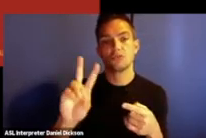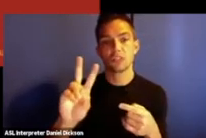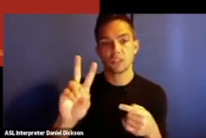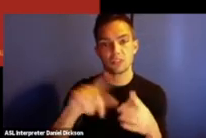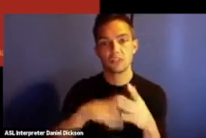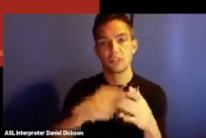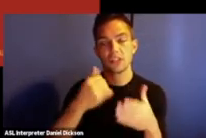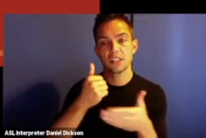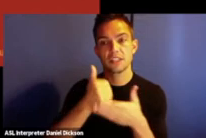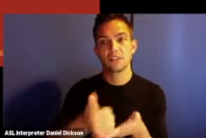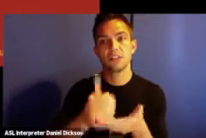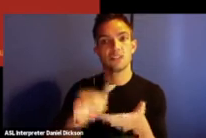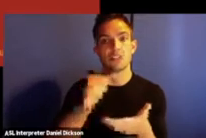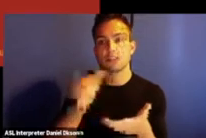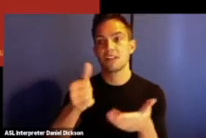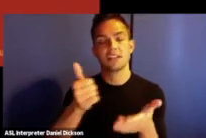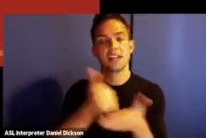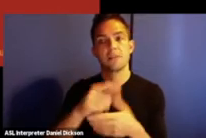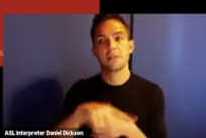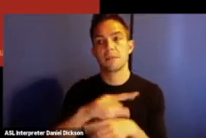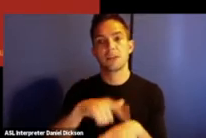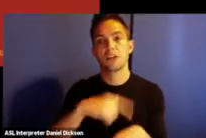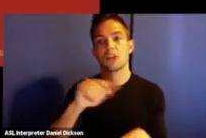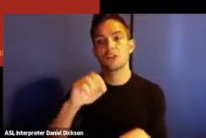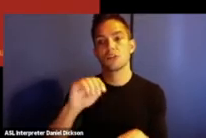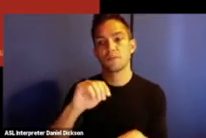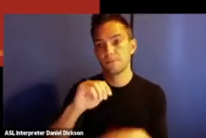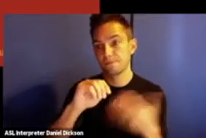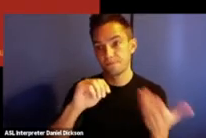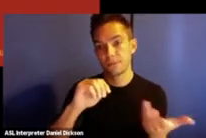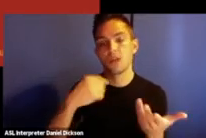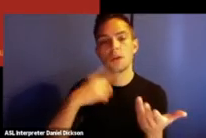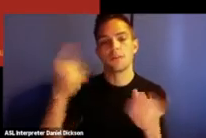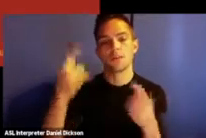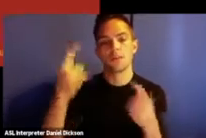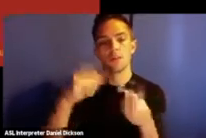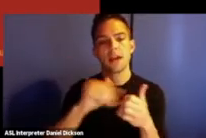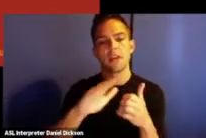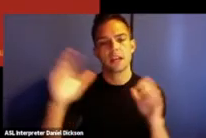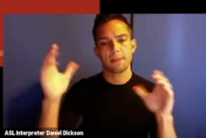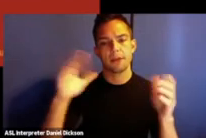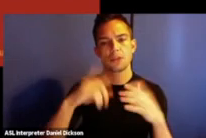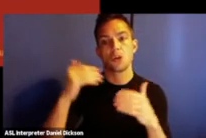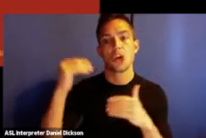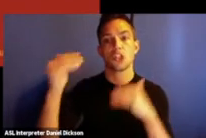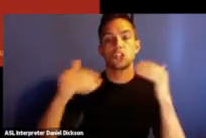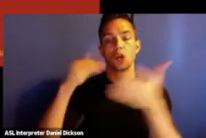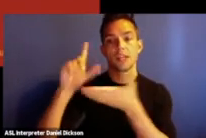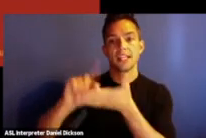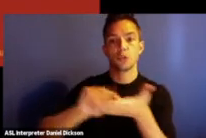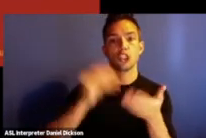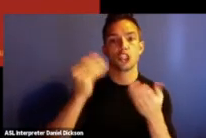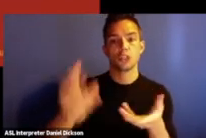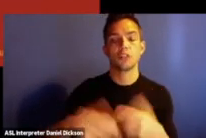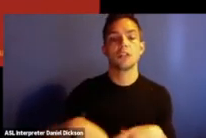intervention is not going to help them in the long term. We have to think a little bit about how this compares to the adult literature. If your grandmother